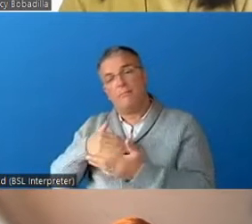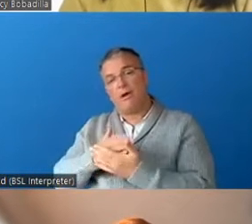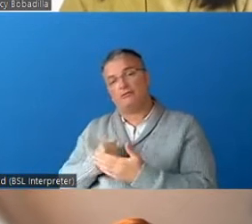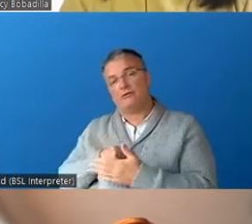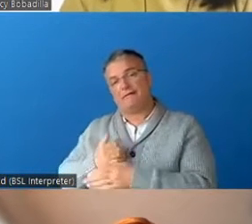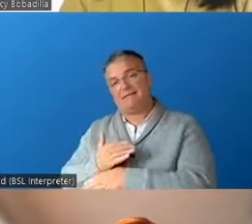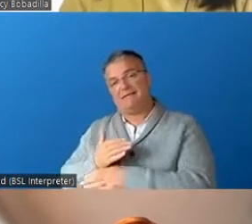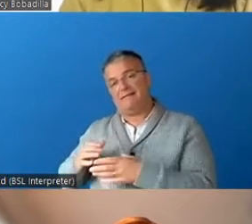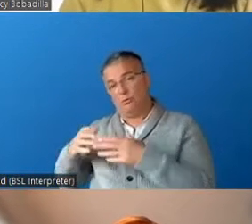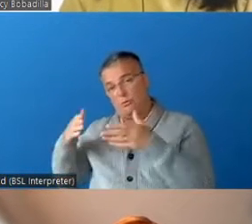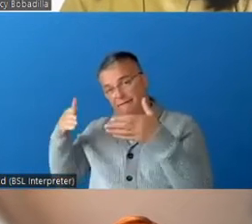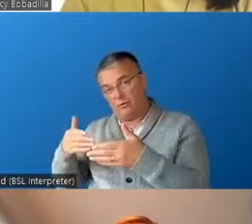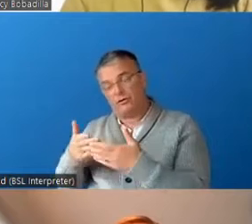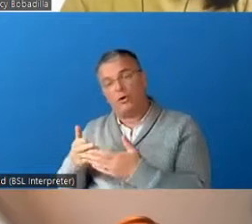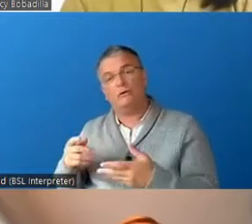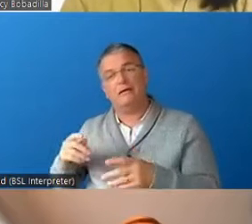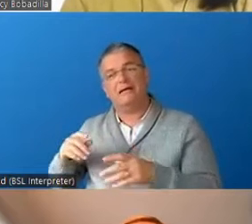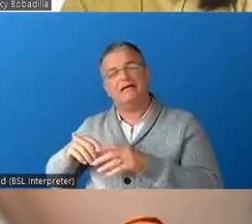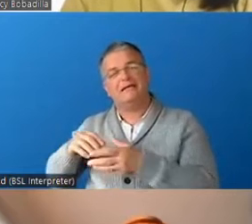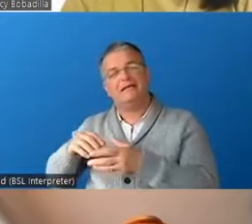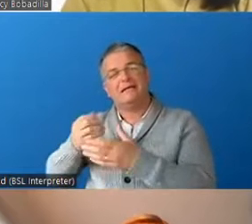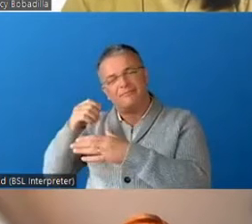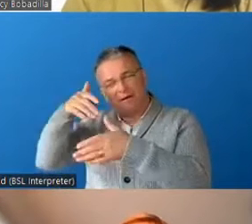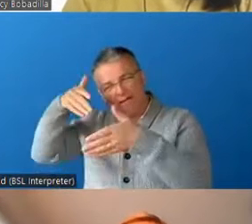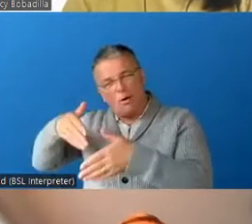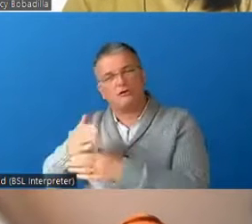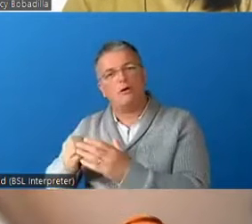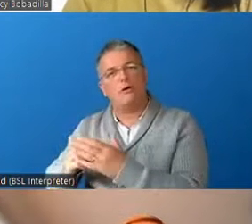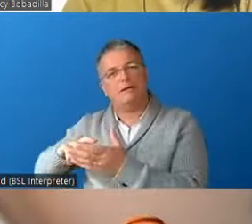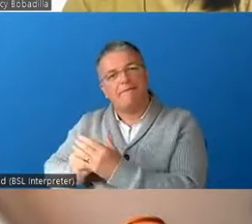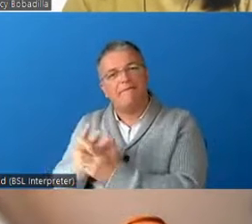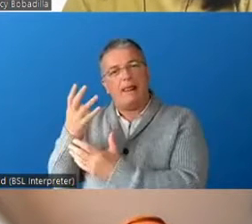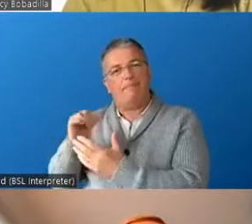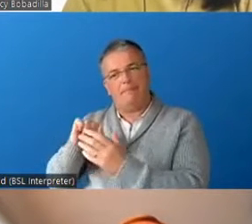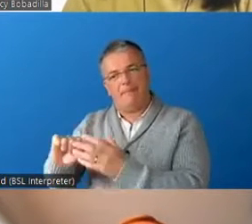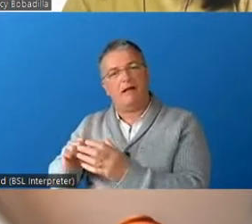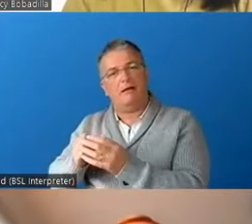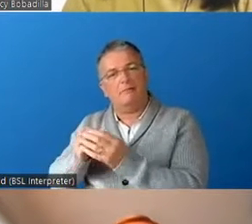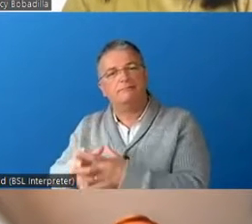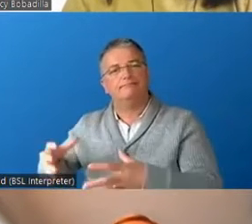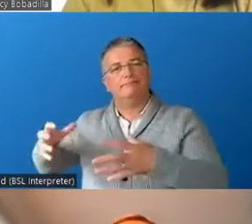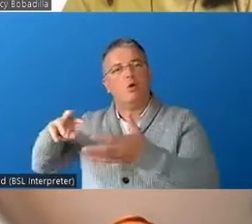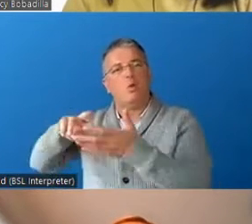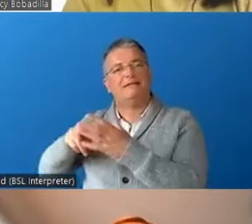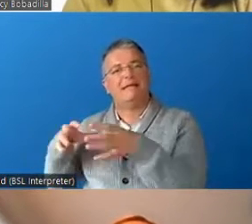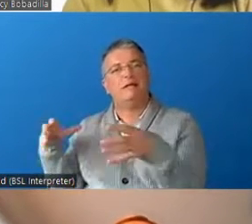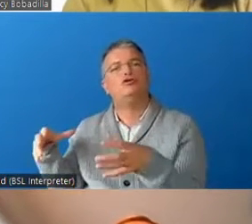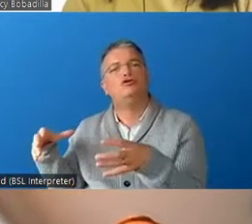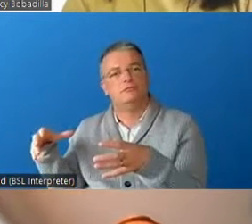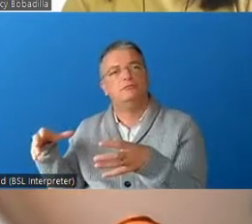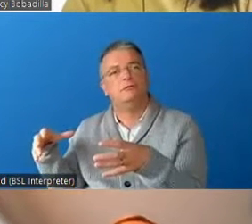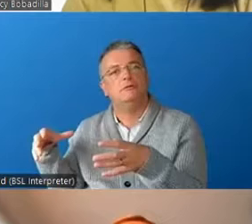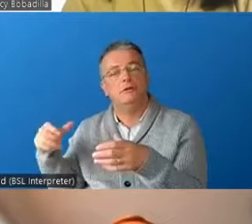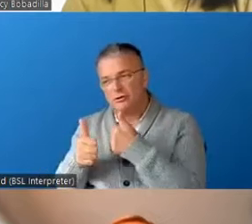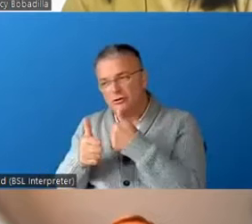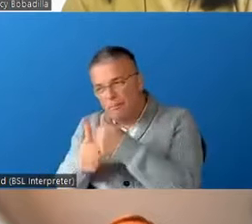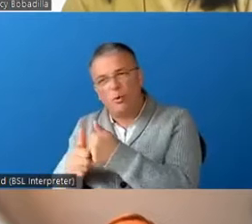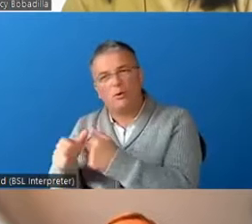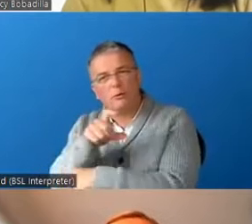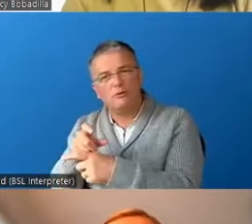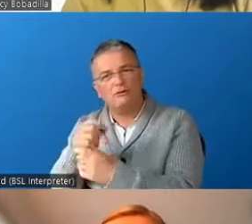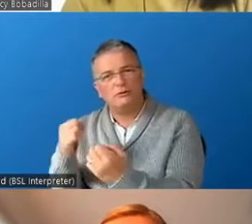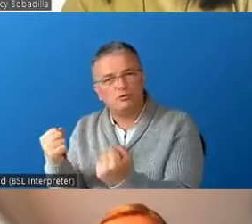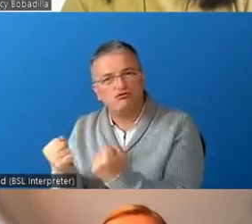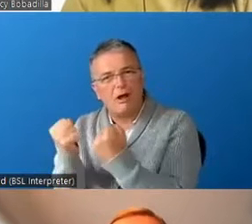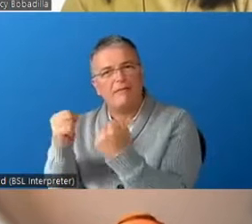that we focus on pertains to organizational development. And here we focus on supporting communities in strengthening